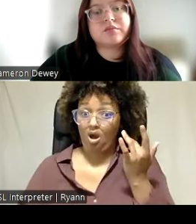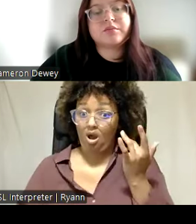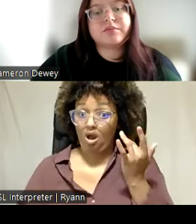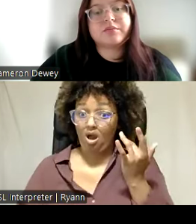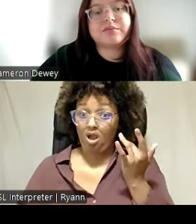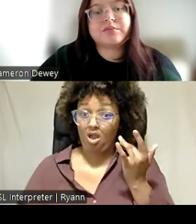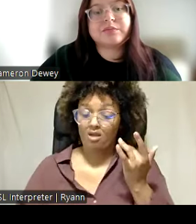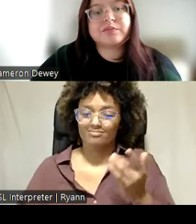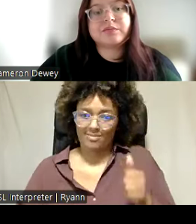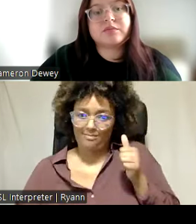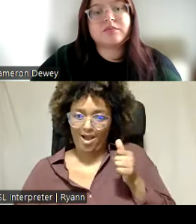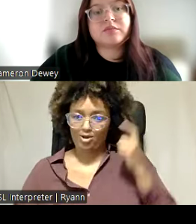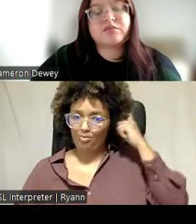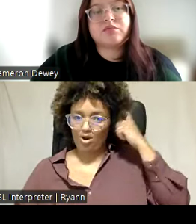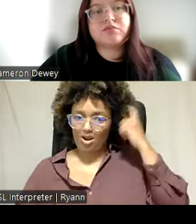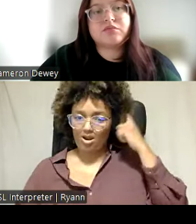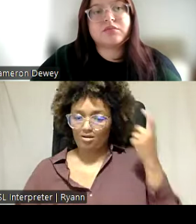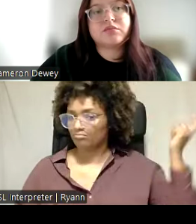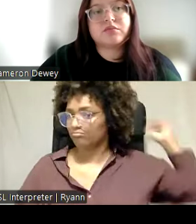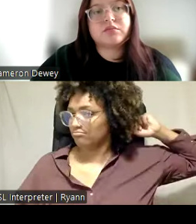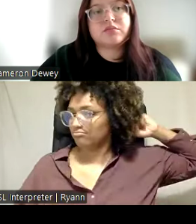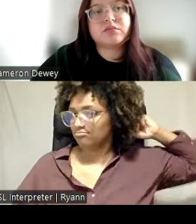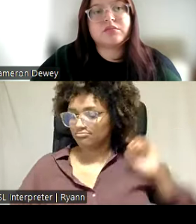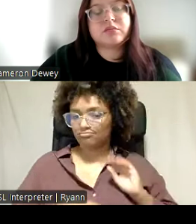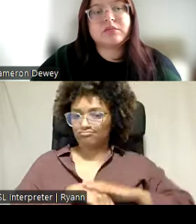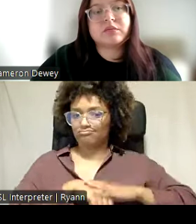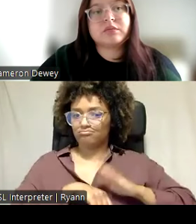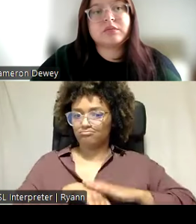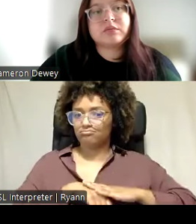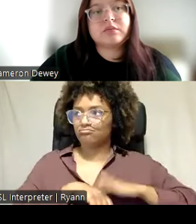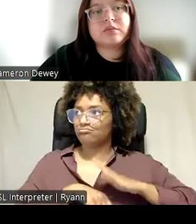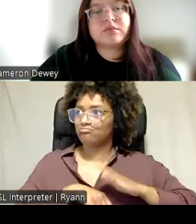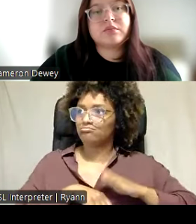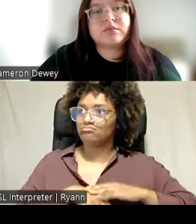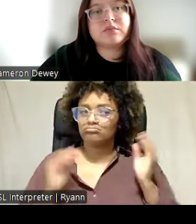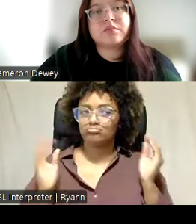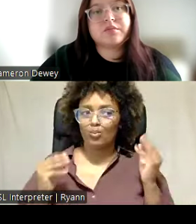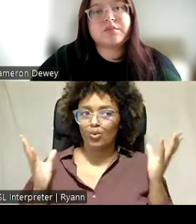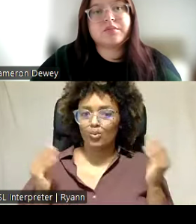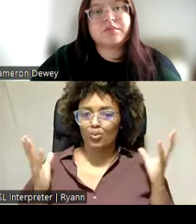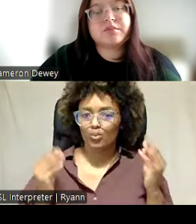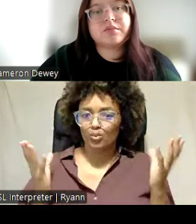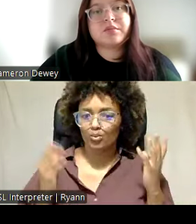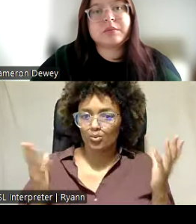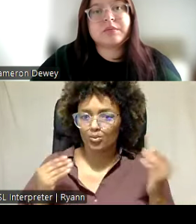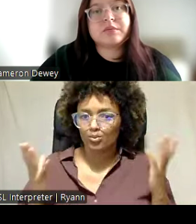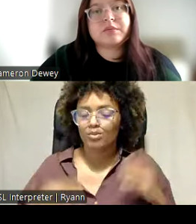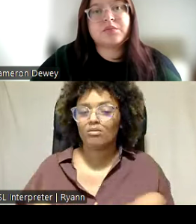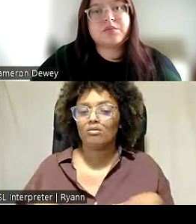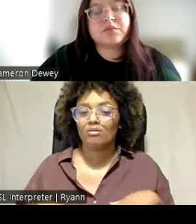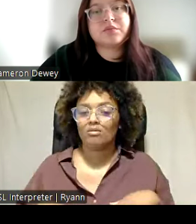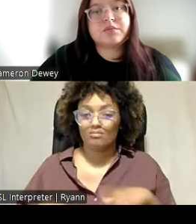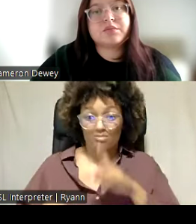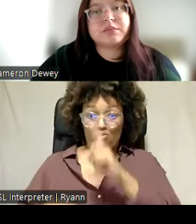fear that your amygdala is going off, and your focus on environmental threats may prevent this